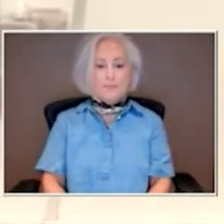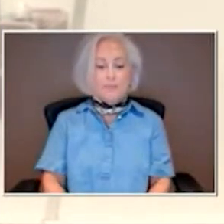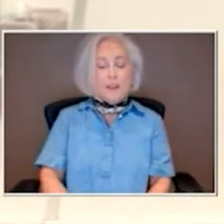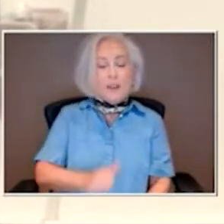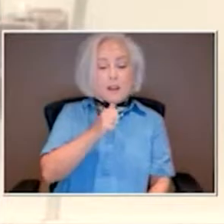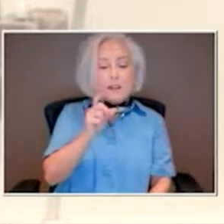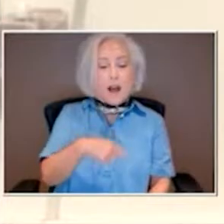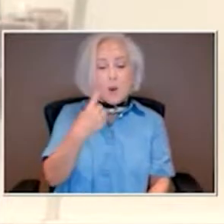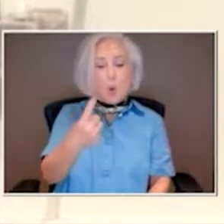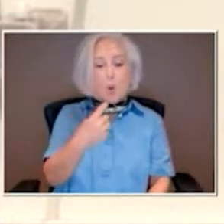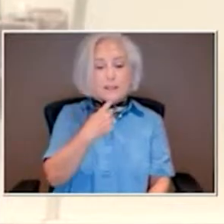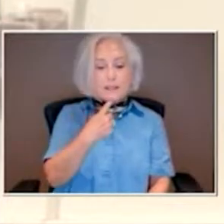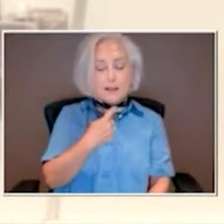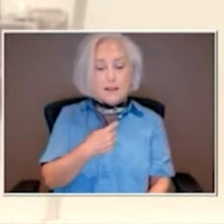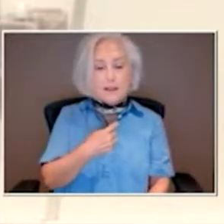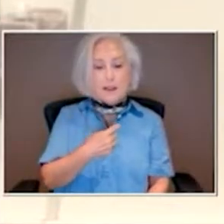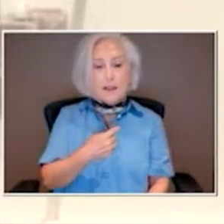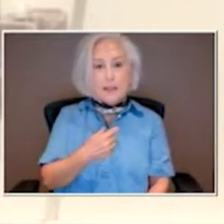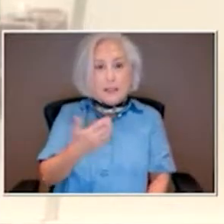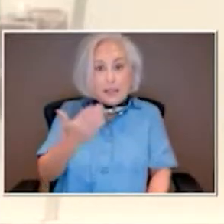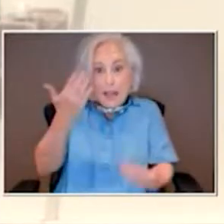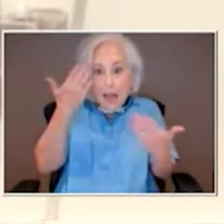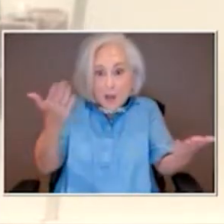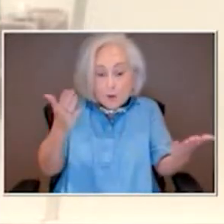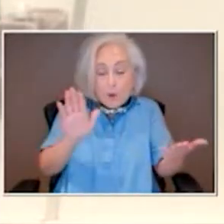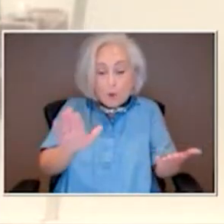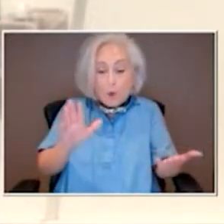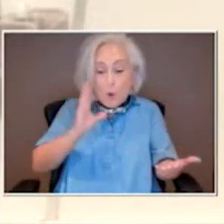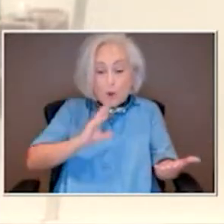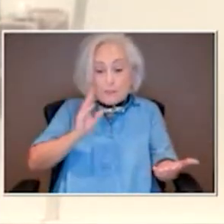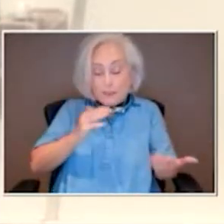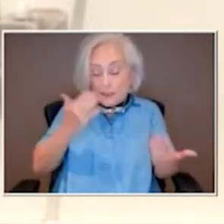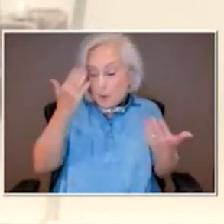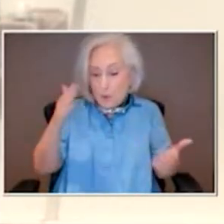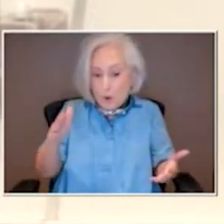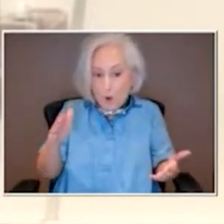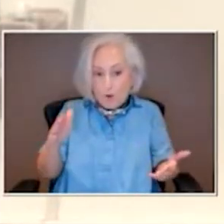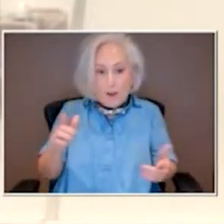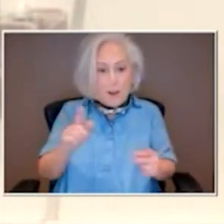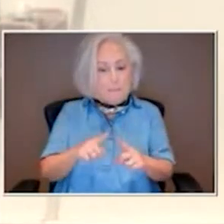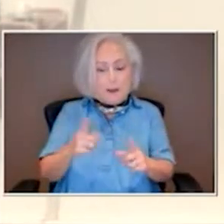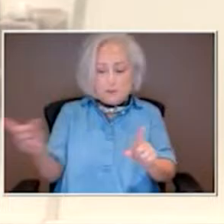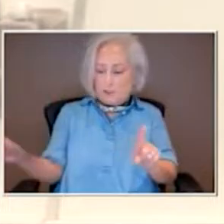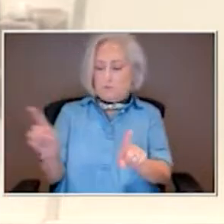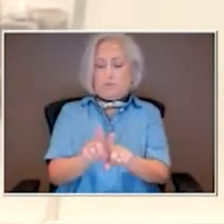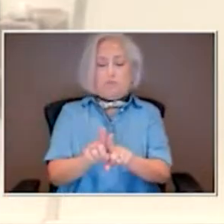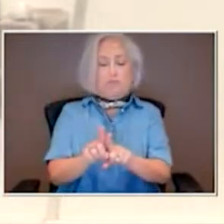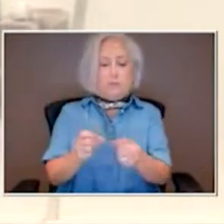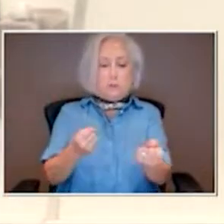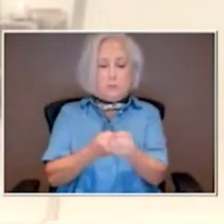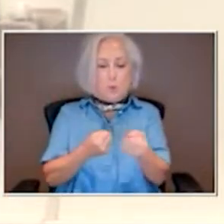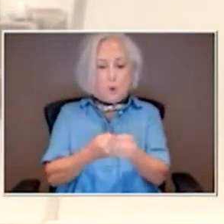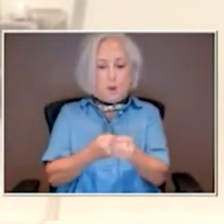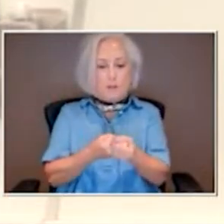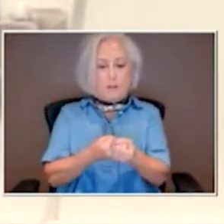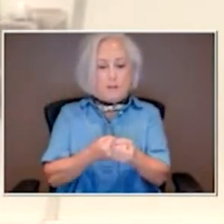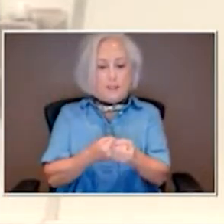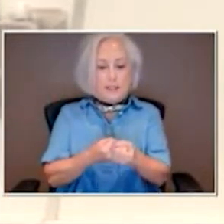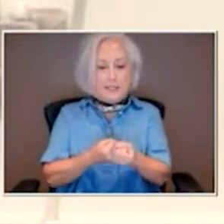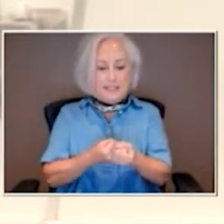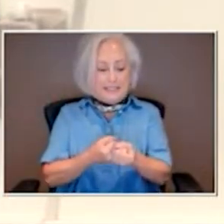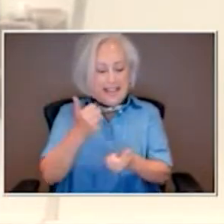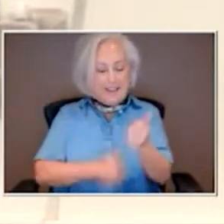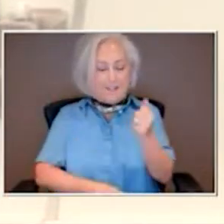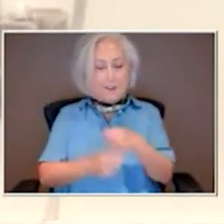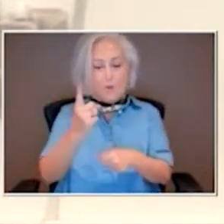saying, I don't know what you're going through, but to just be there for me, because it's different for